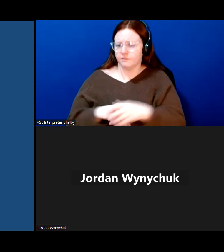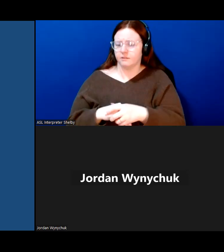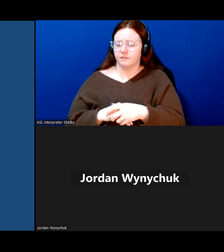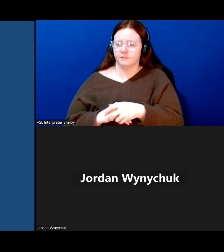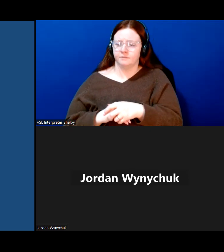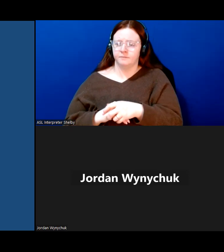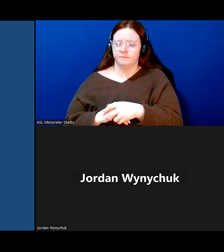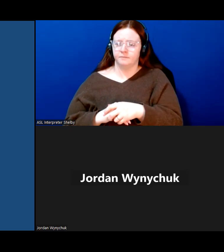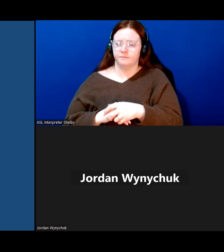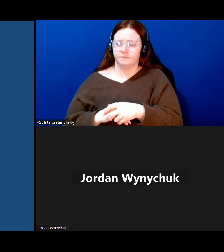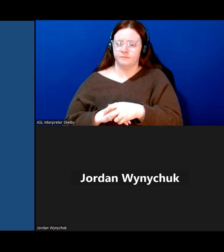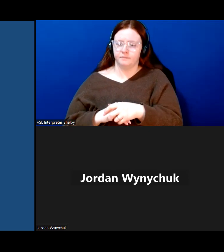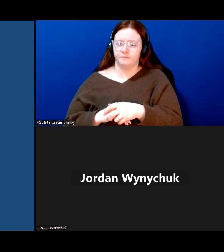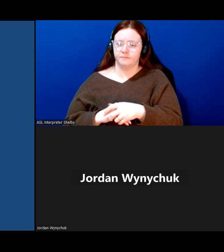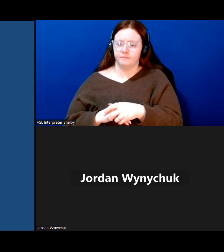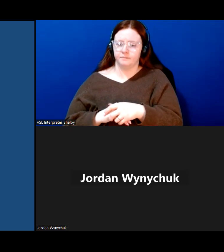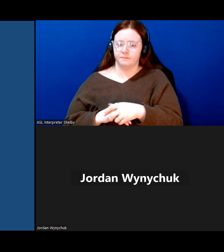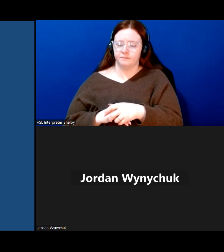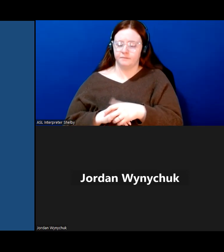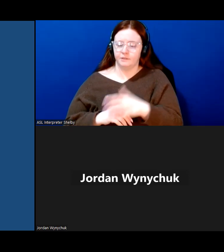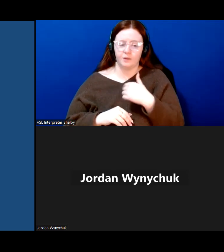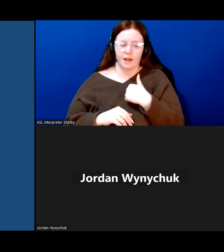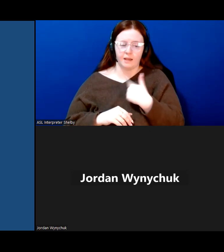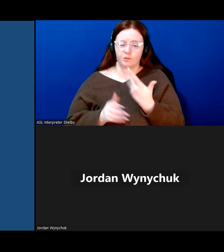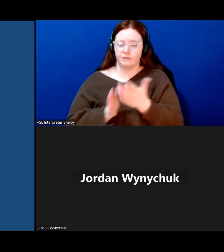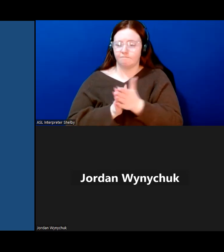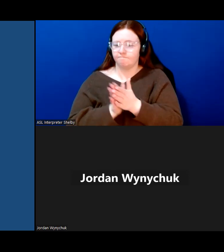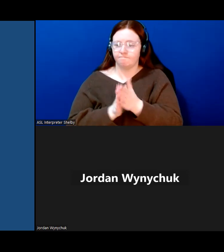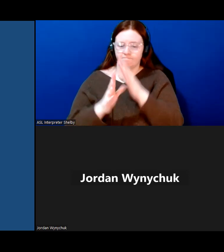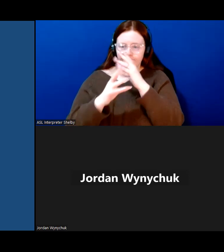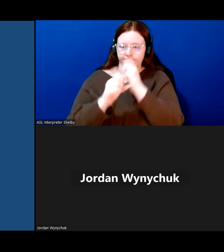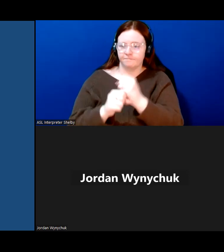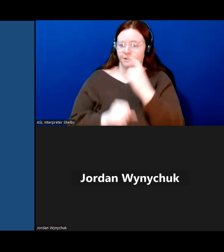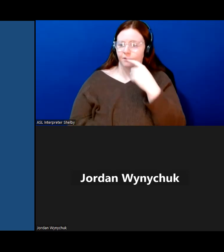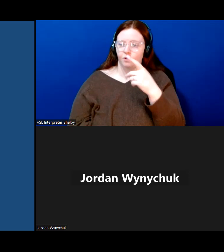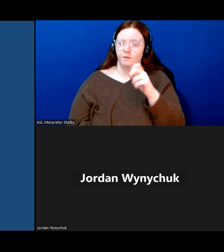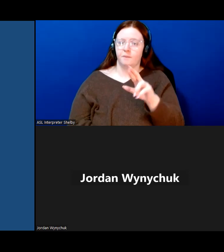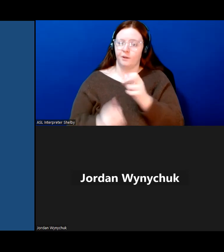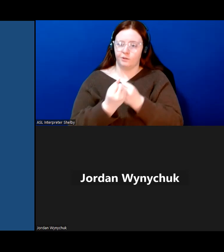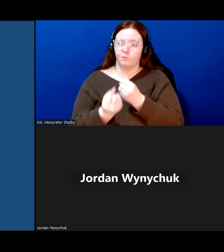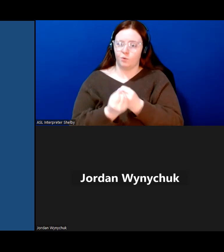And yeah, I'm really passionate about peer support in that regard.